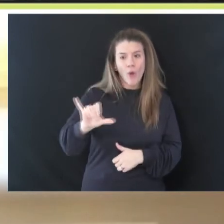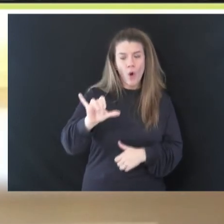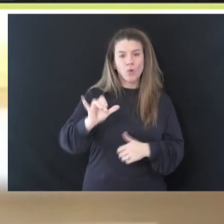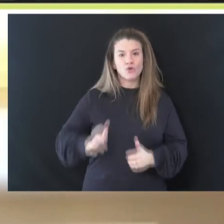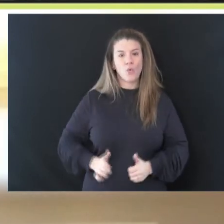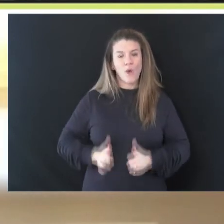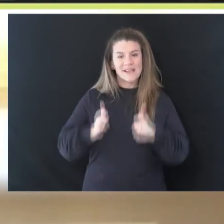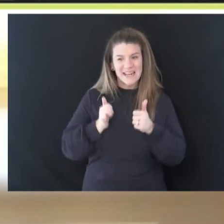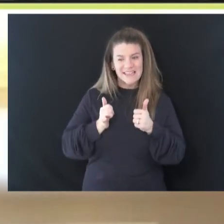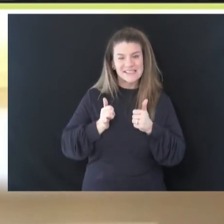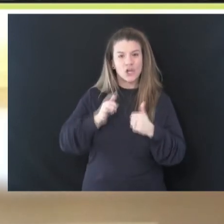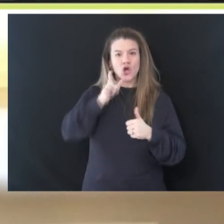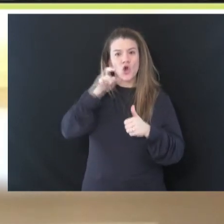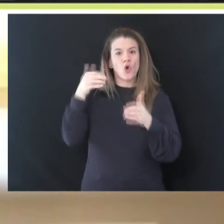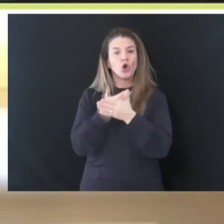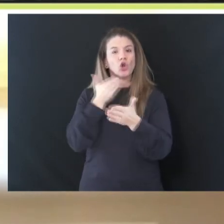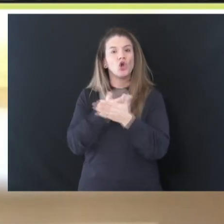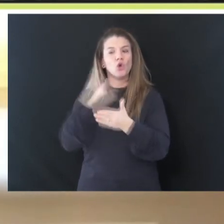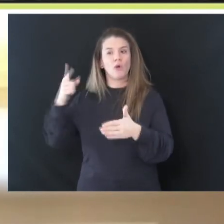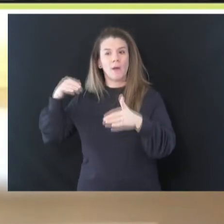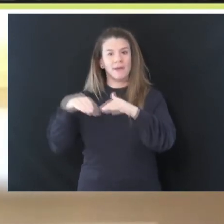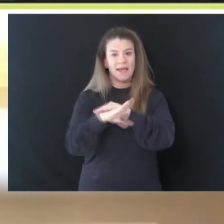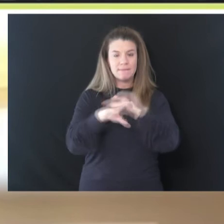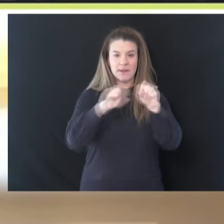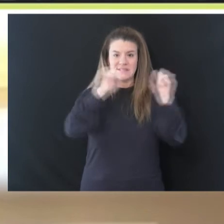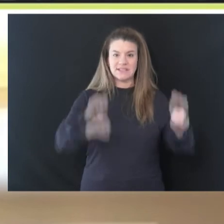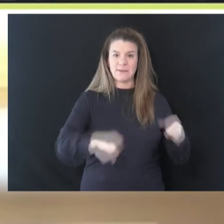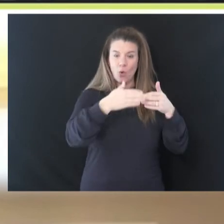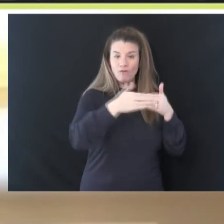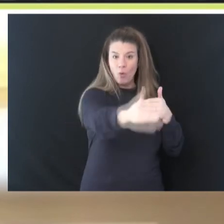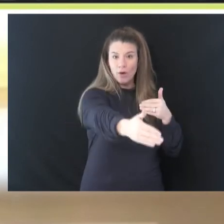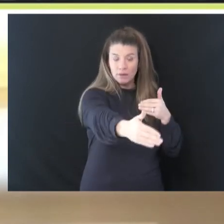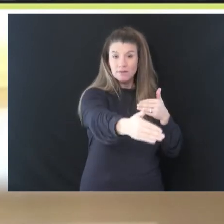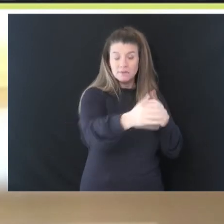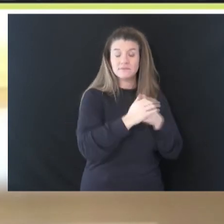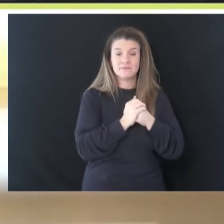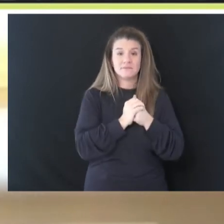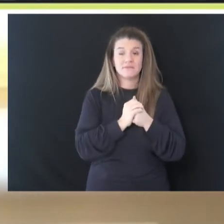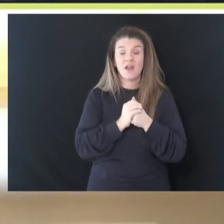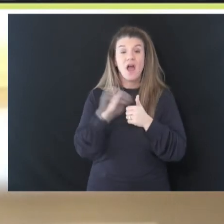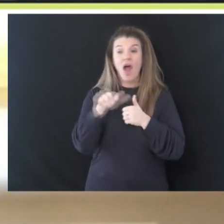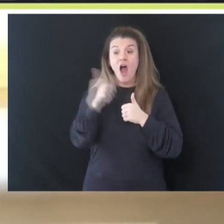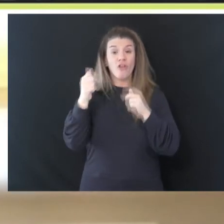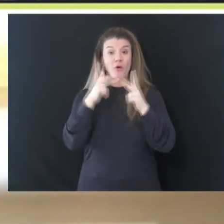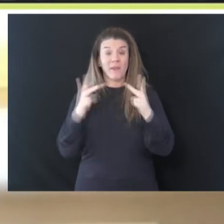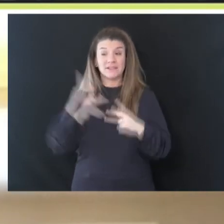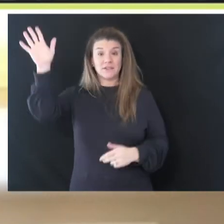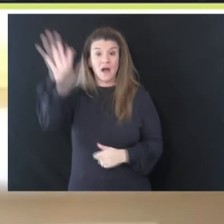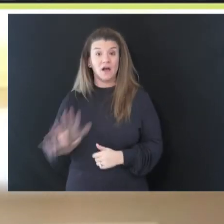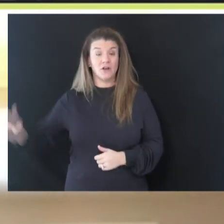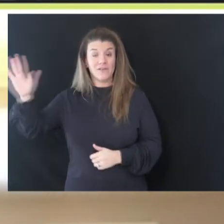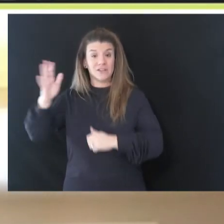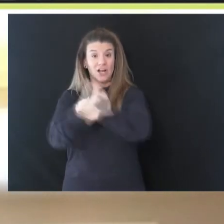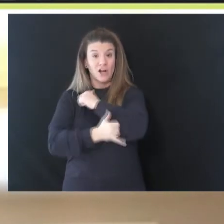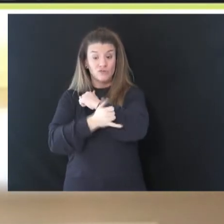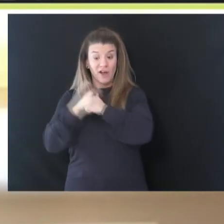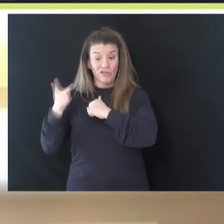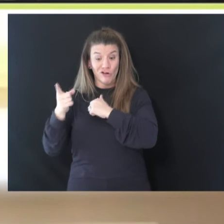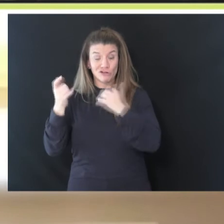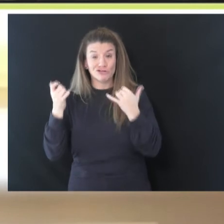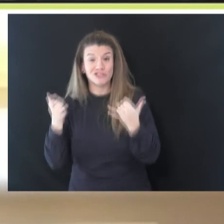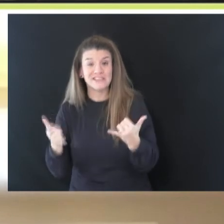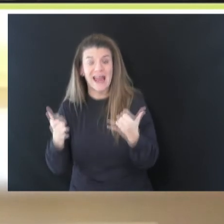residents who come in new to the system going forward, while other places across the country are just now completing the